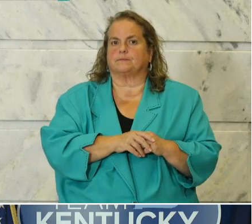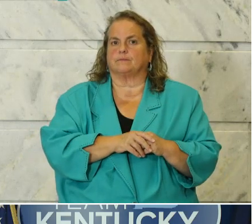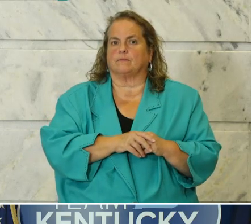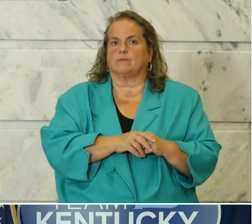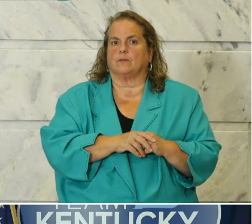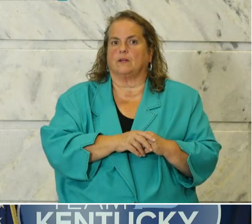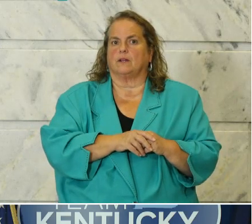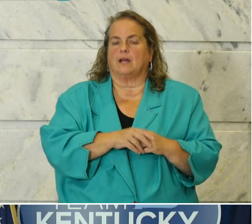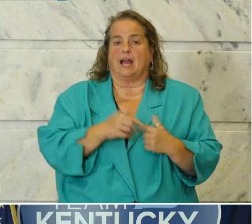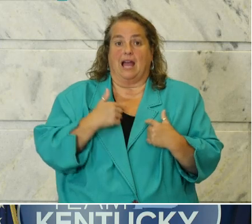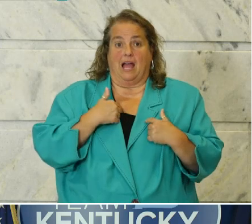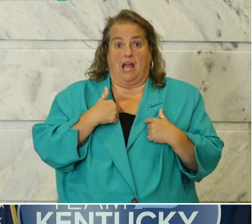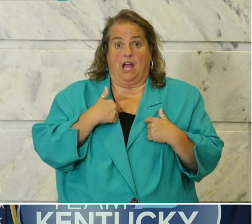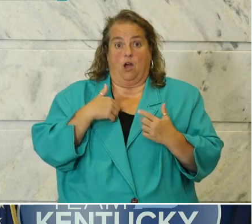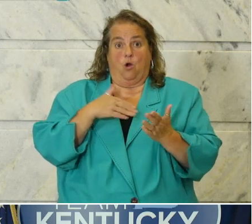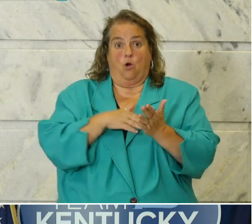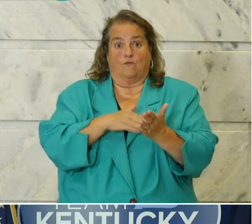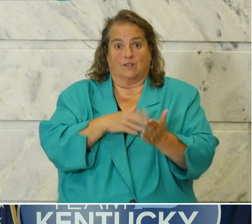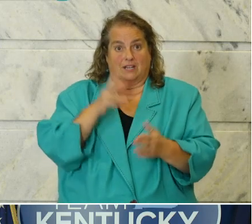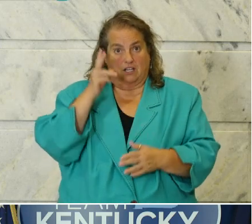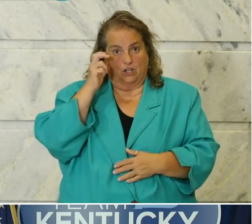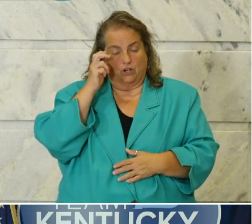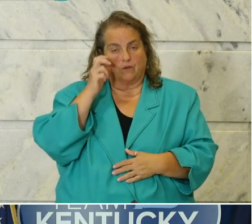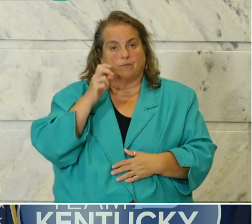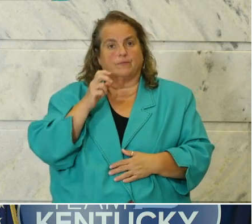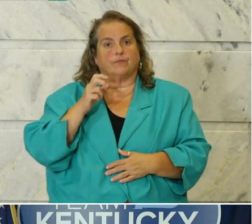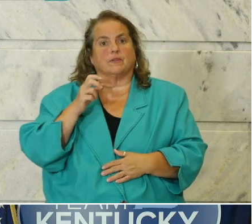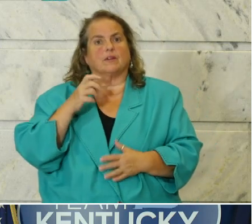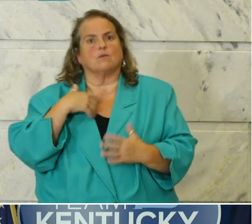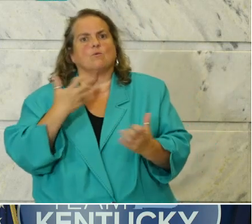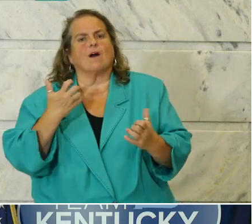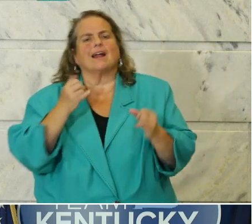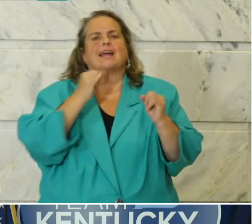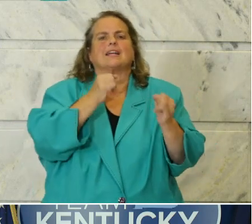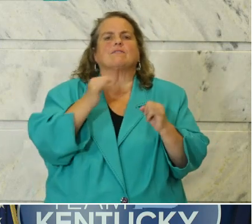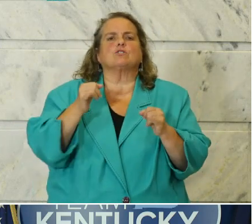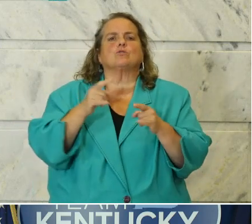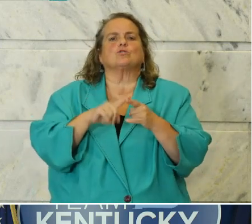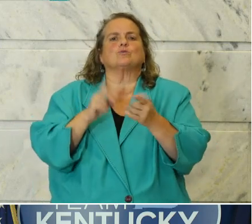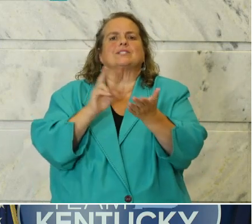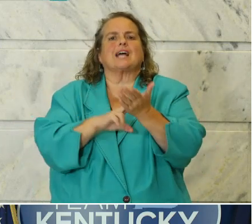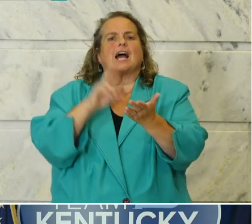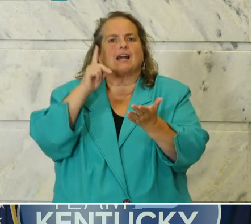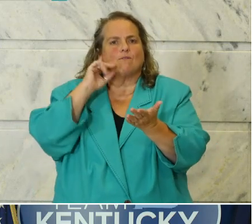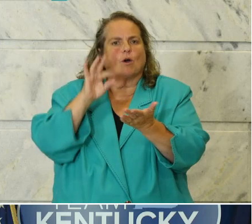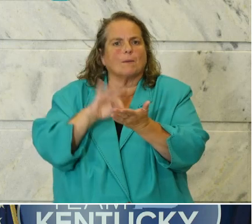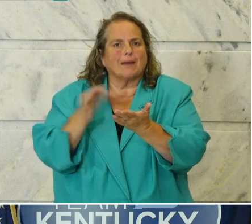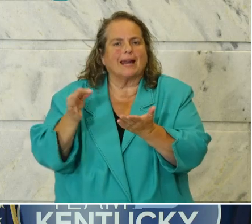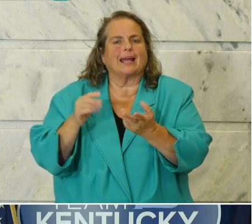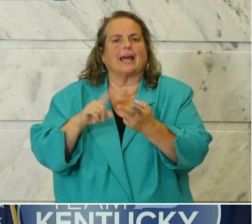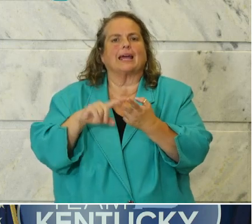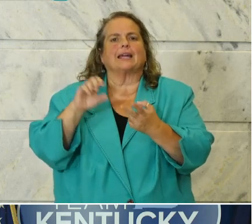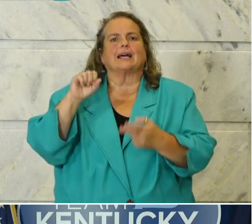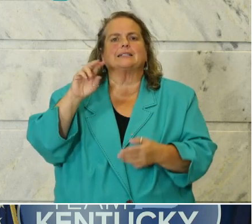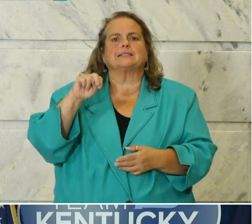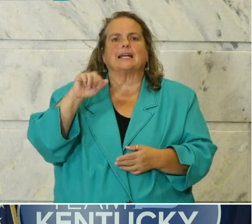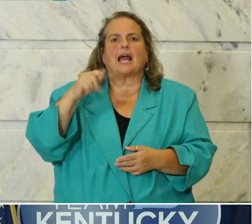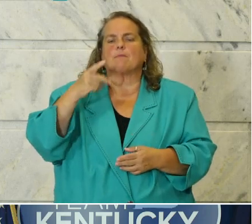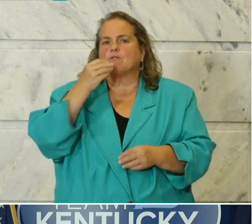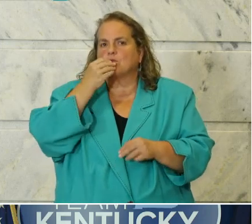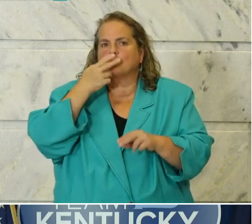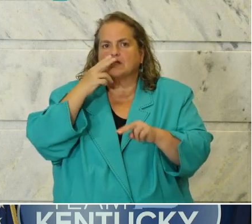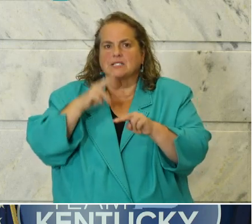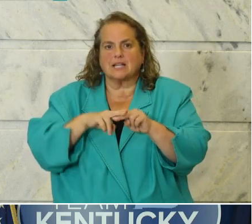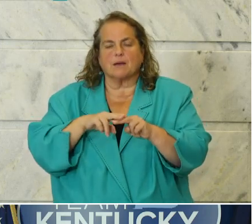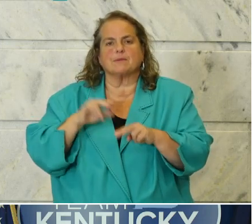I often hear asking individuals to sign up for Medicaid and SNAP. This is a little different.